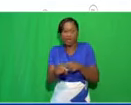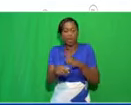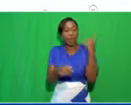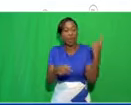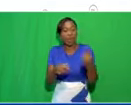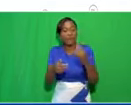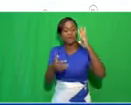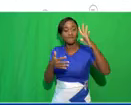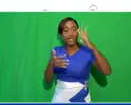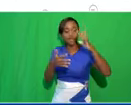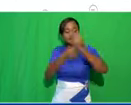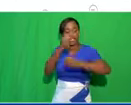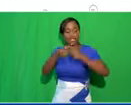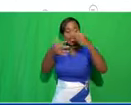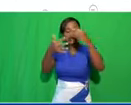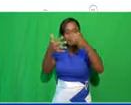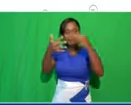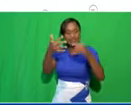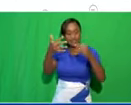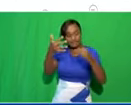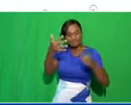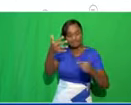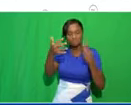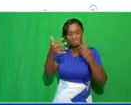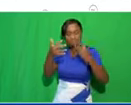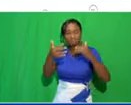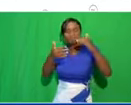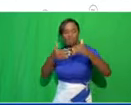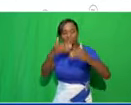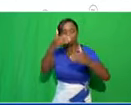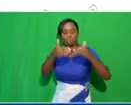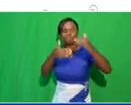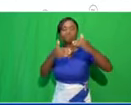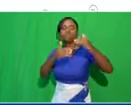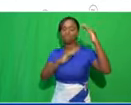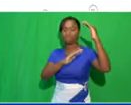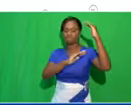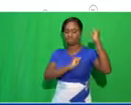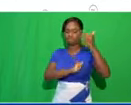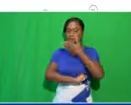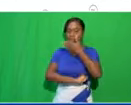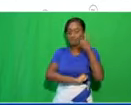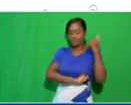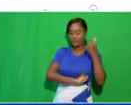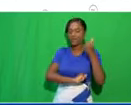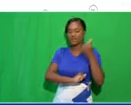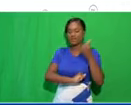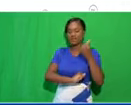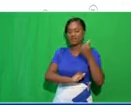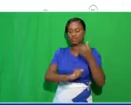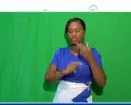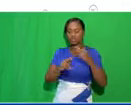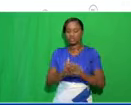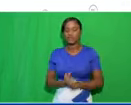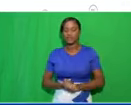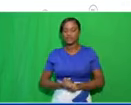take 5 years to see a trend, and we hope that that will give us better results in terms of the placement